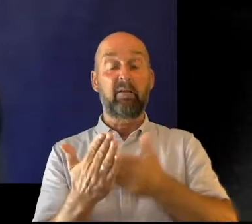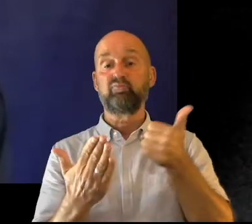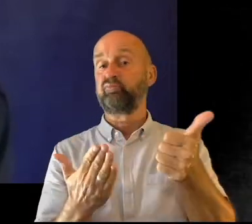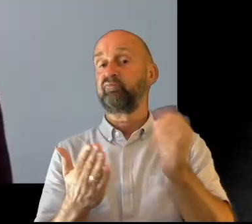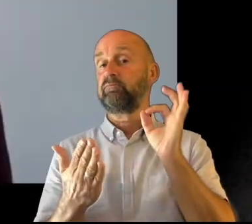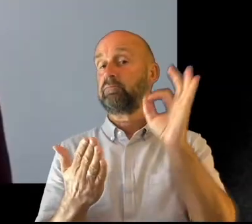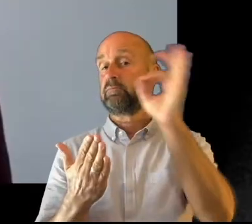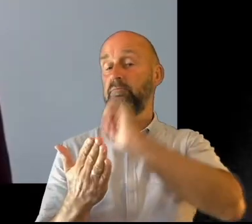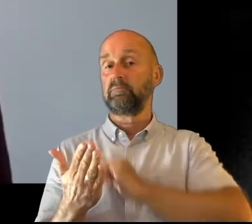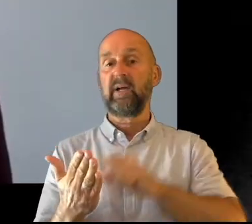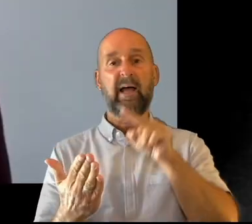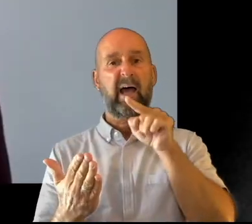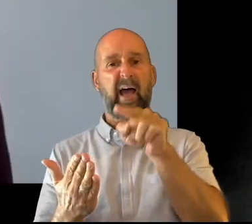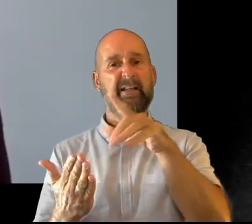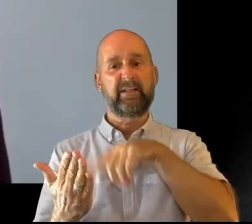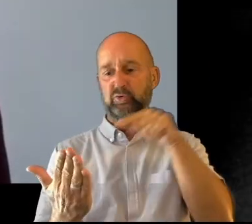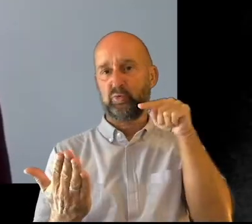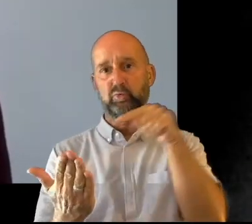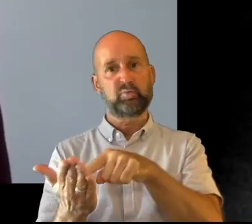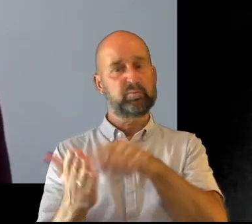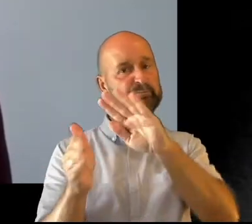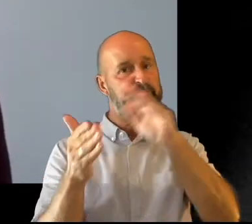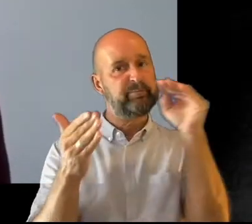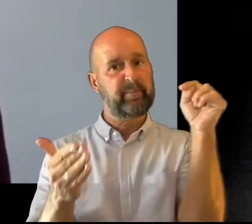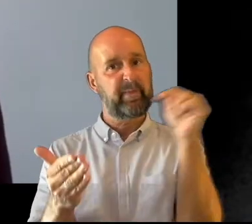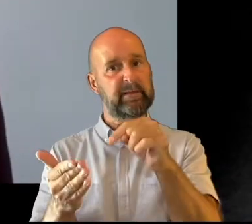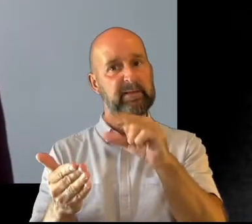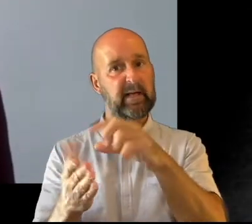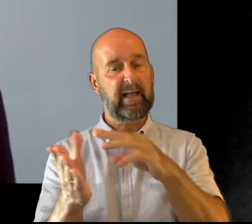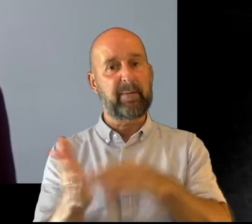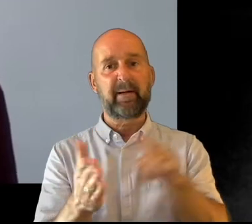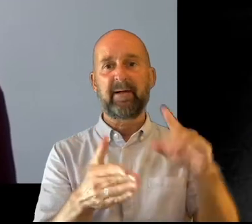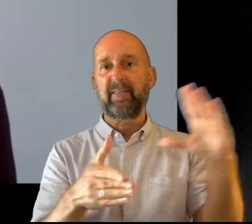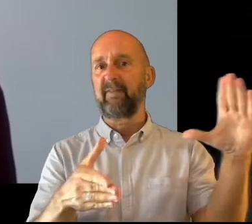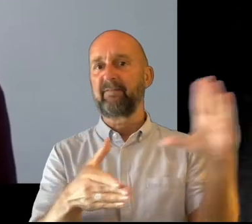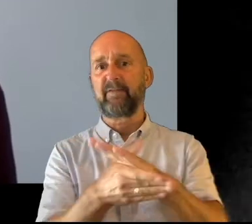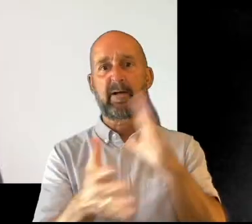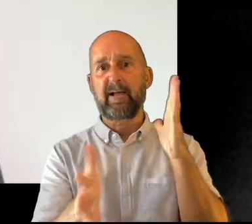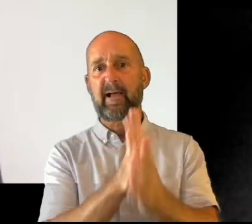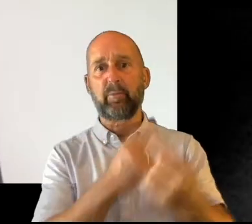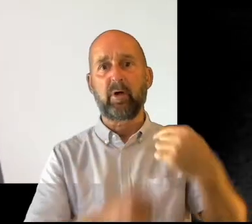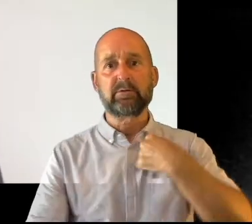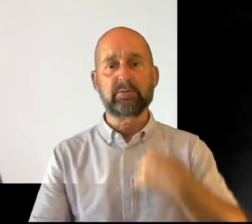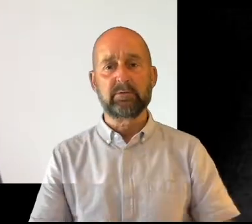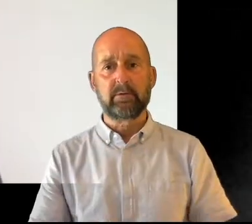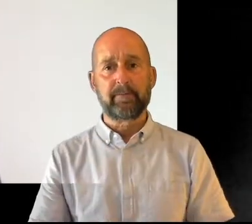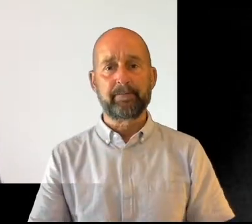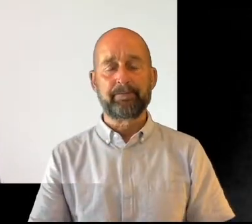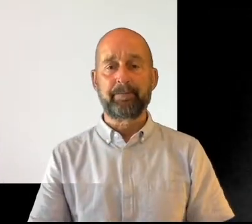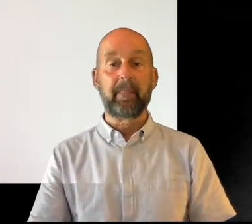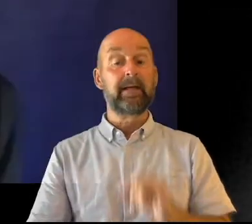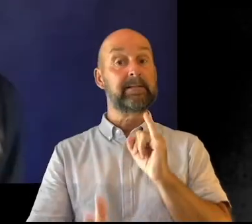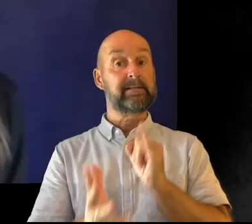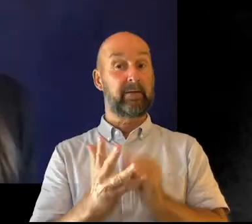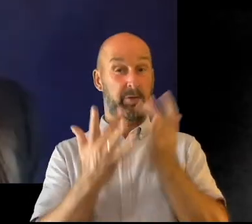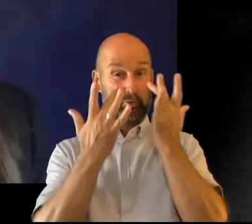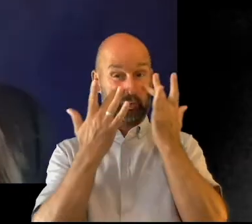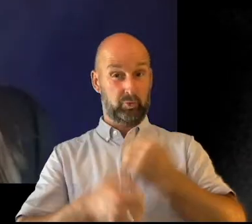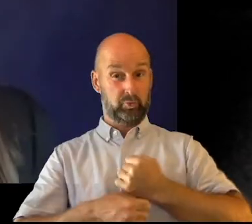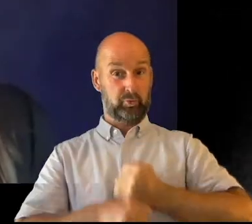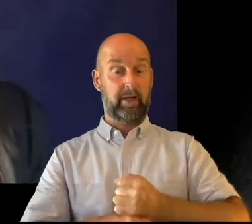sound. I need you on this, Cam. They're fucking hammering us. Sylvia, clearly stressed,